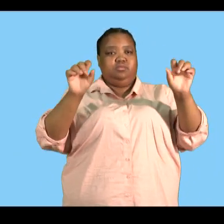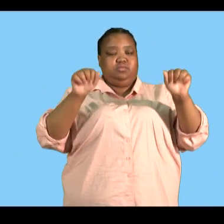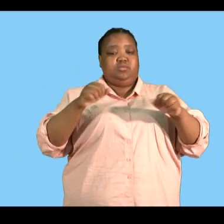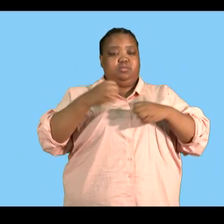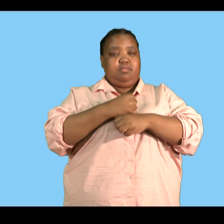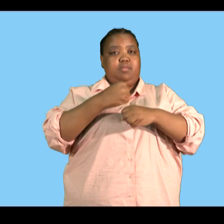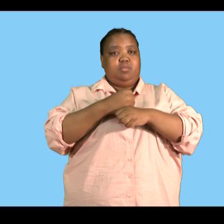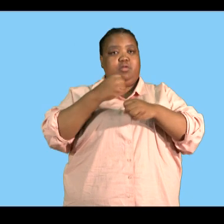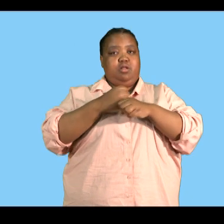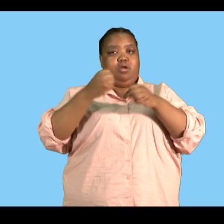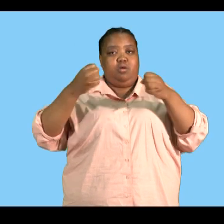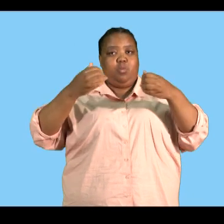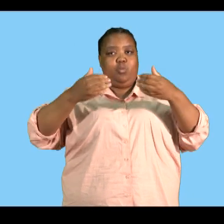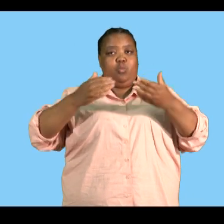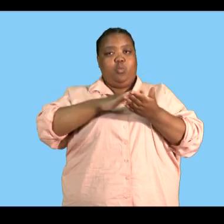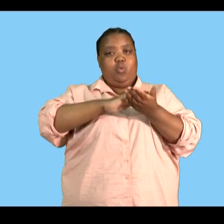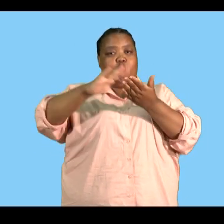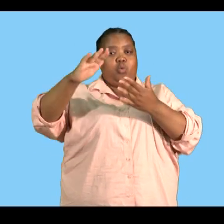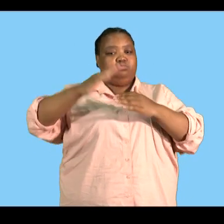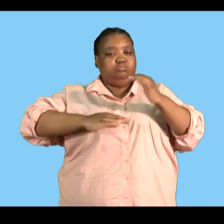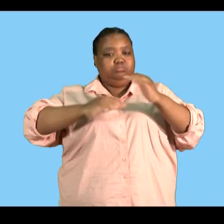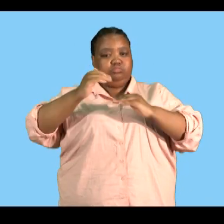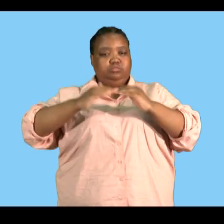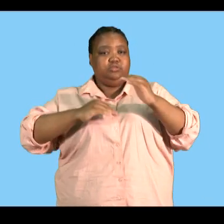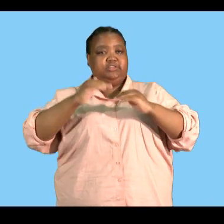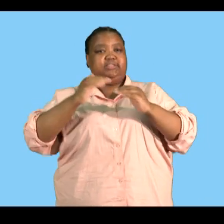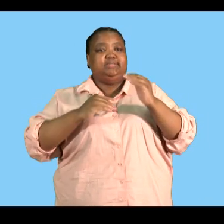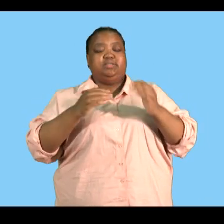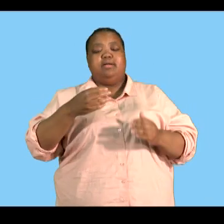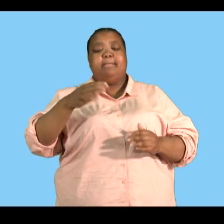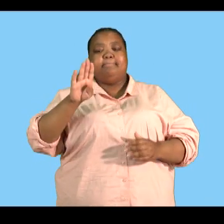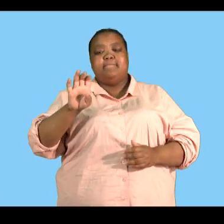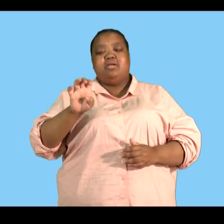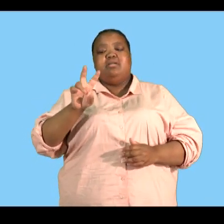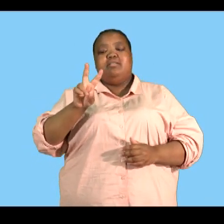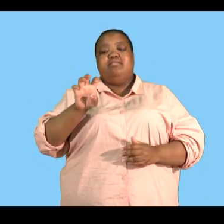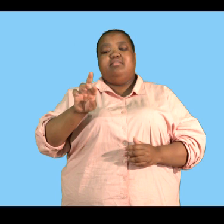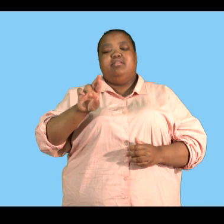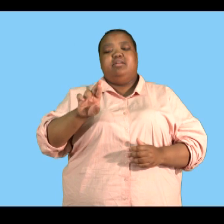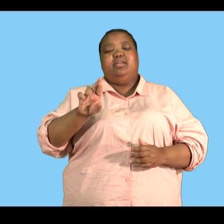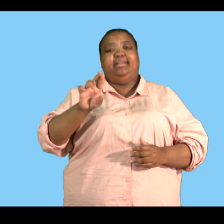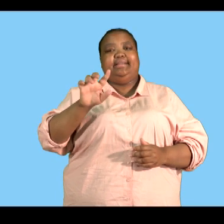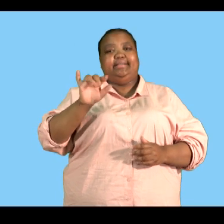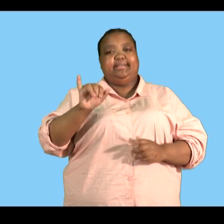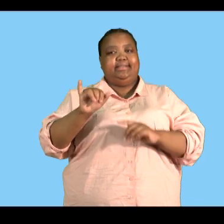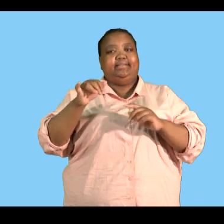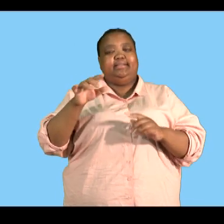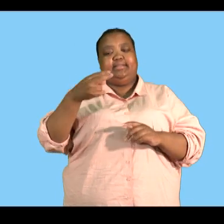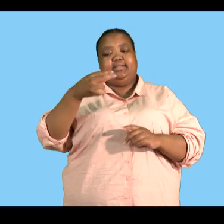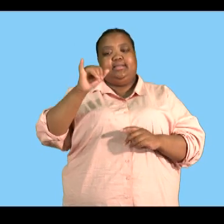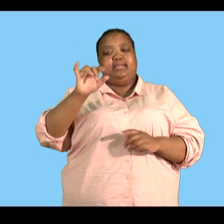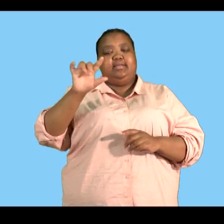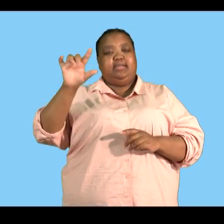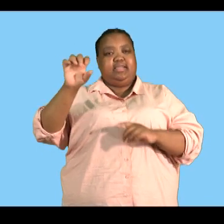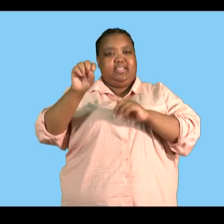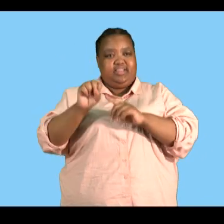a hall for Beverly Hills High School. The following scale is shown on the architect